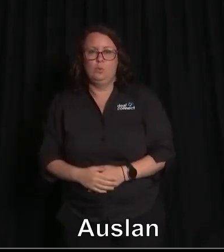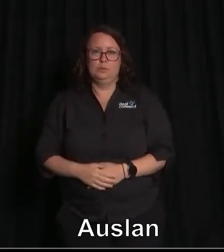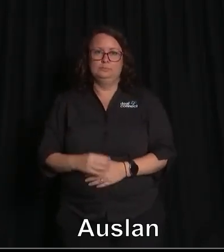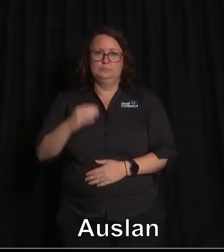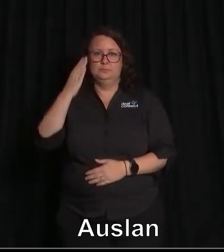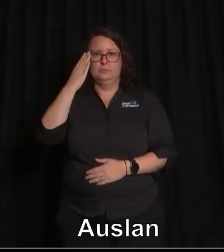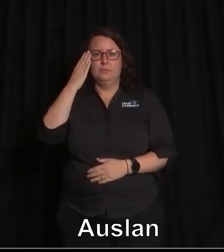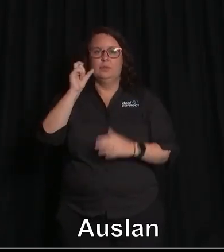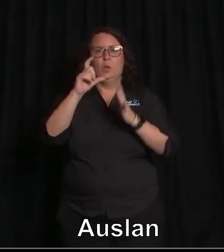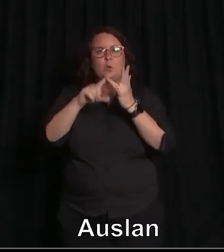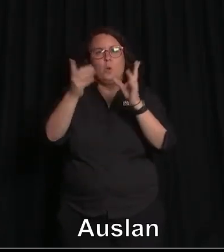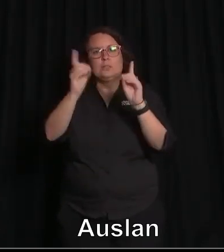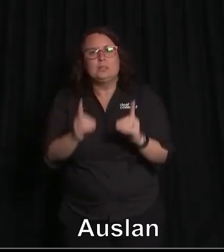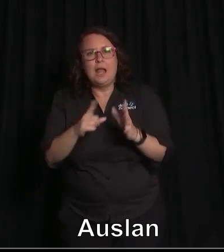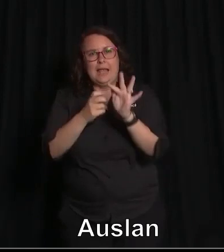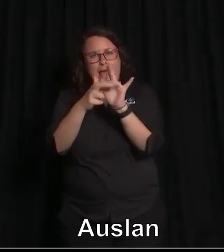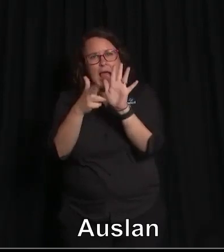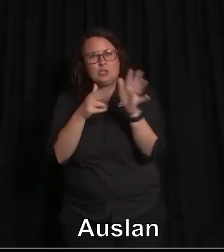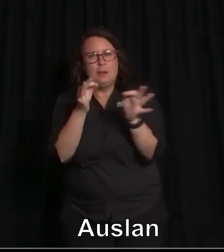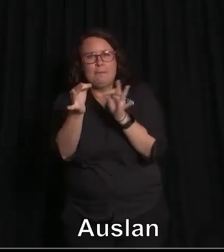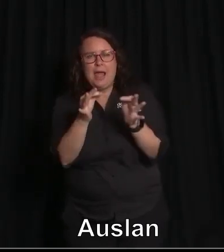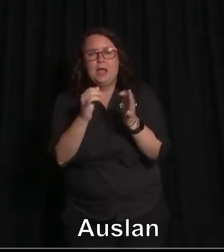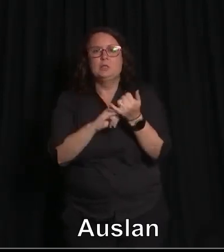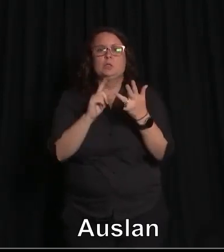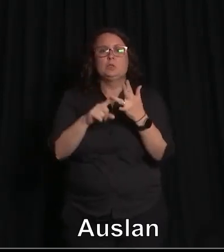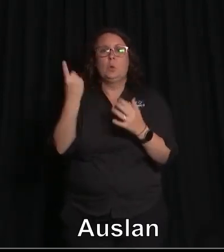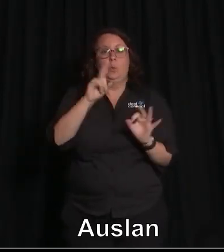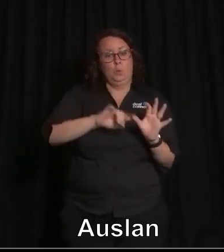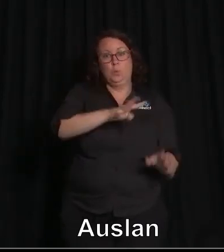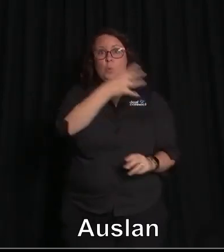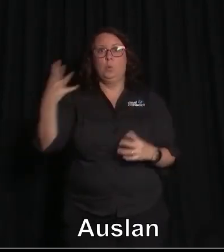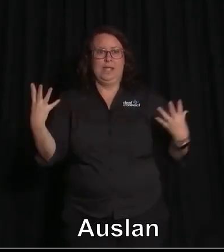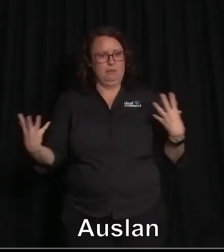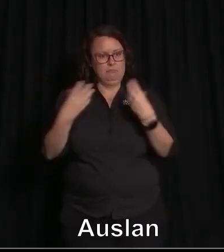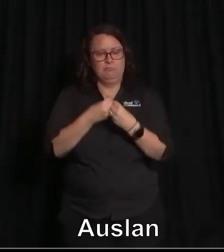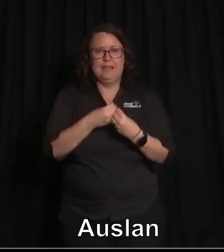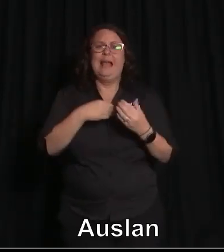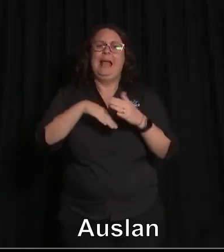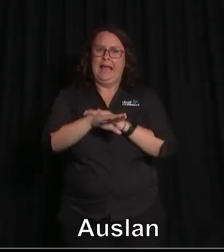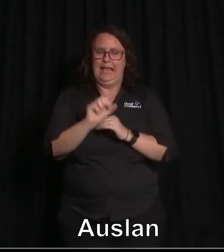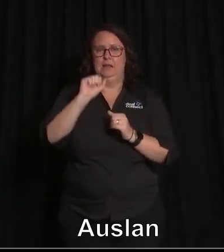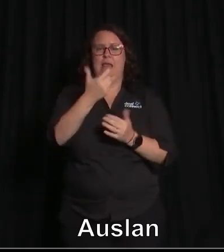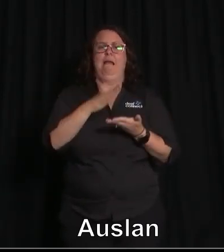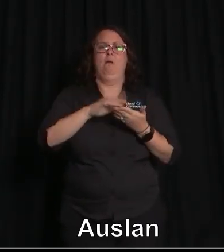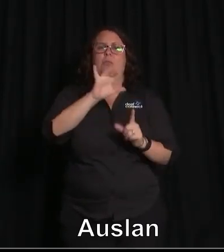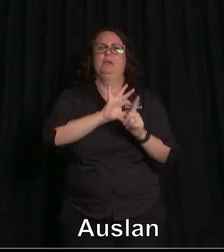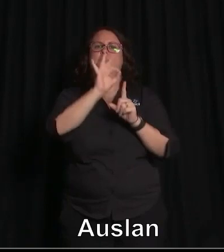that action plan, putting LGBTI people and those who work with us at the heart of